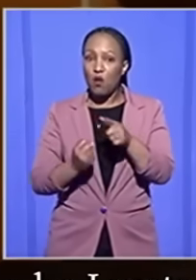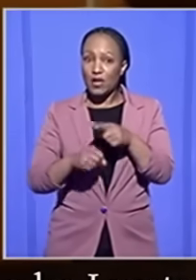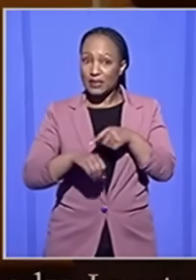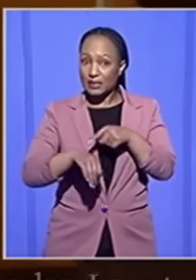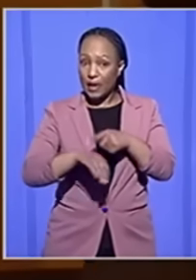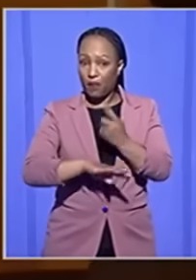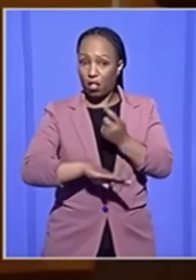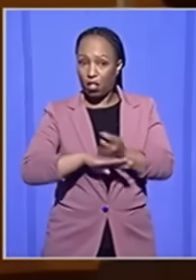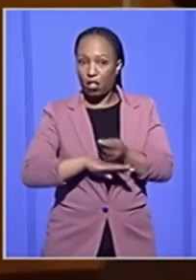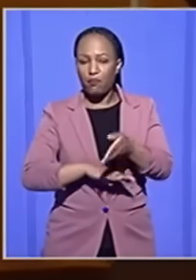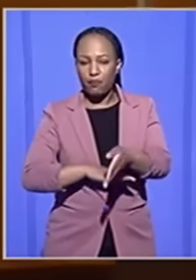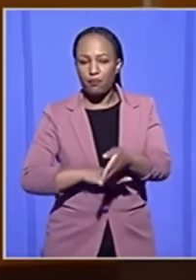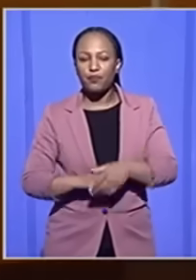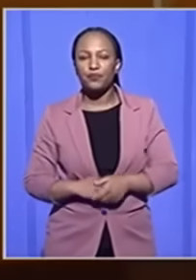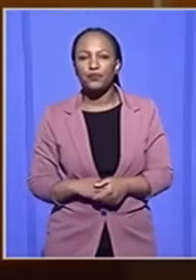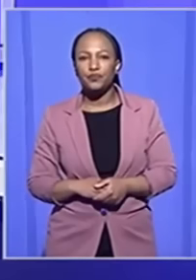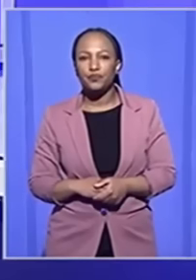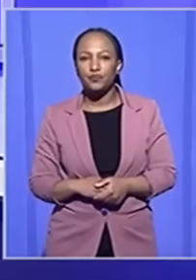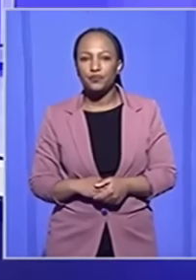katlholo.